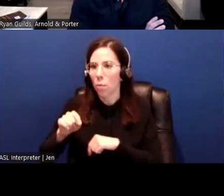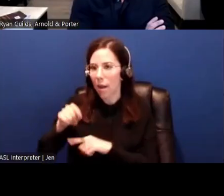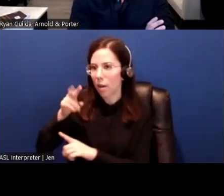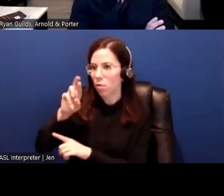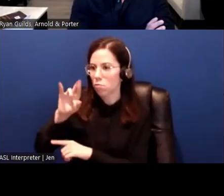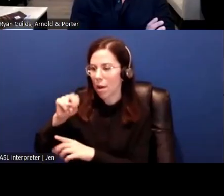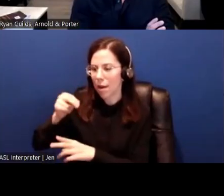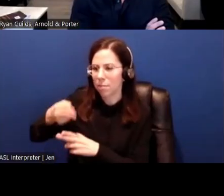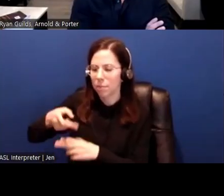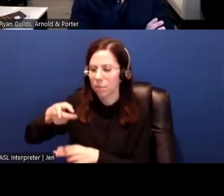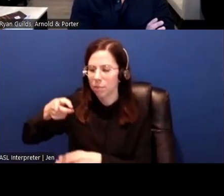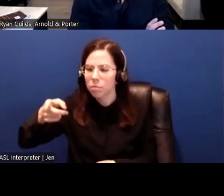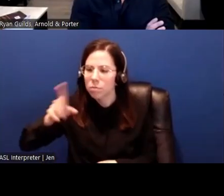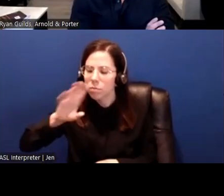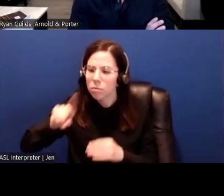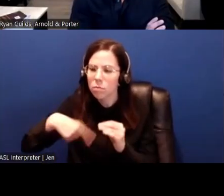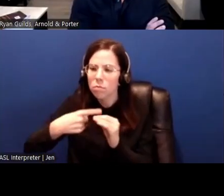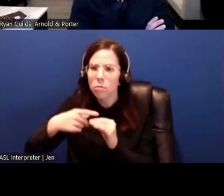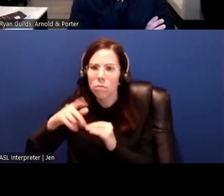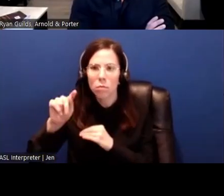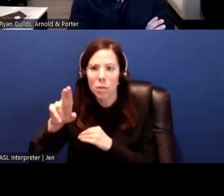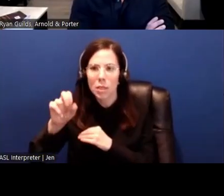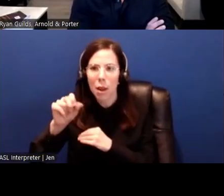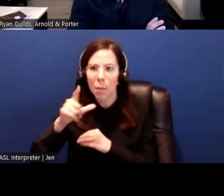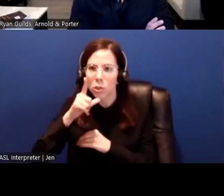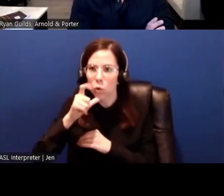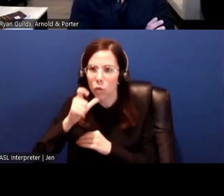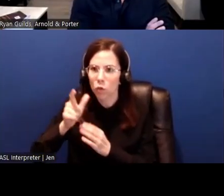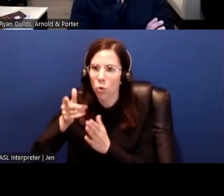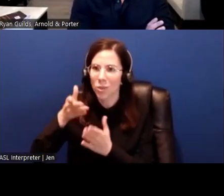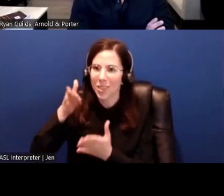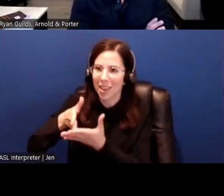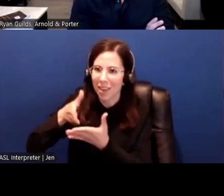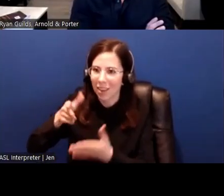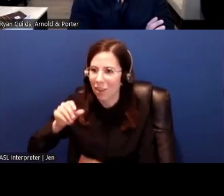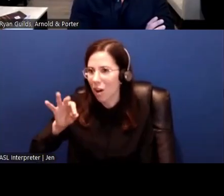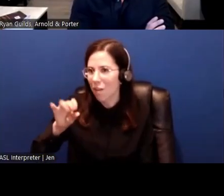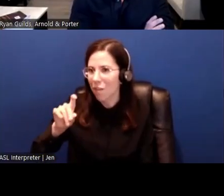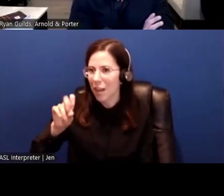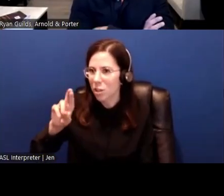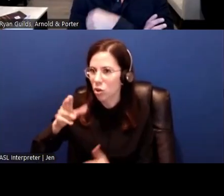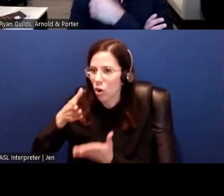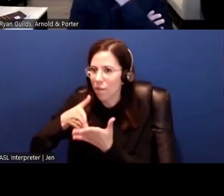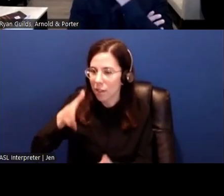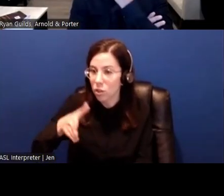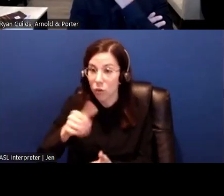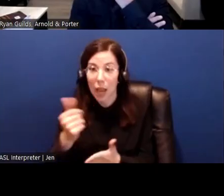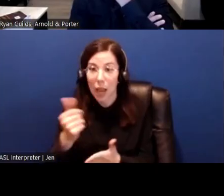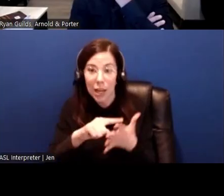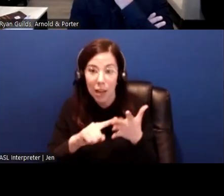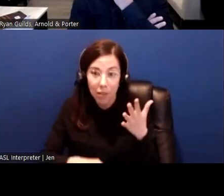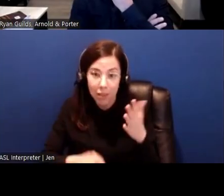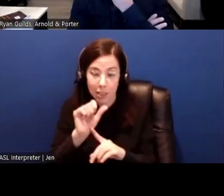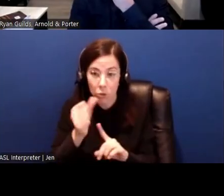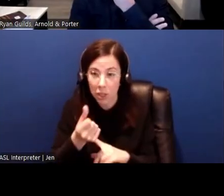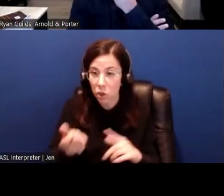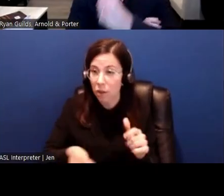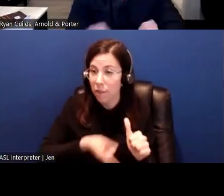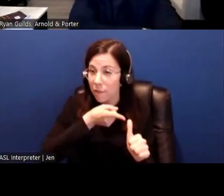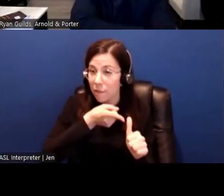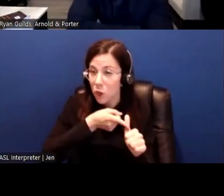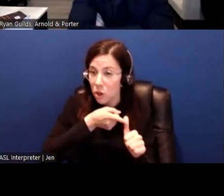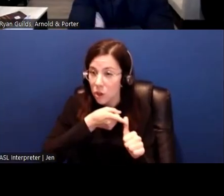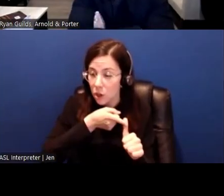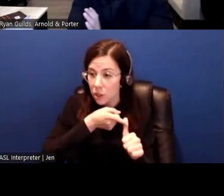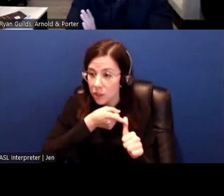said about the status of the offender and the jurisdiction, in any of these cases, the very first thing